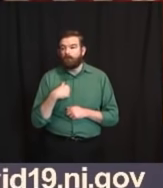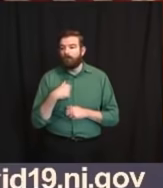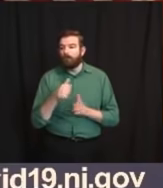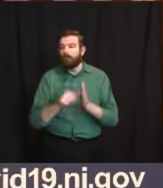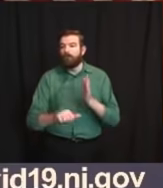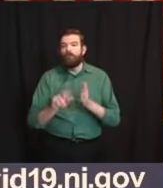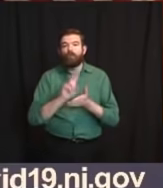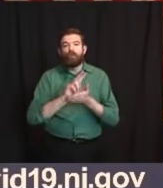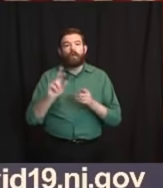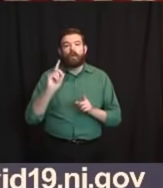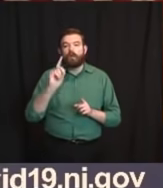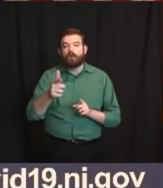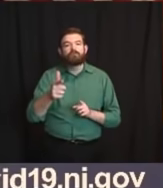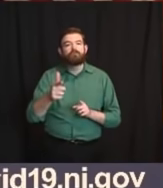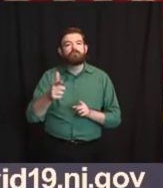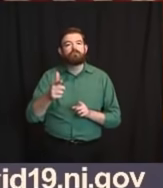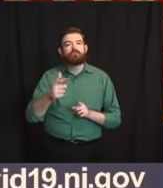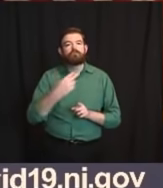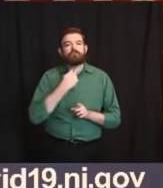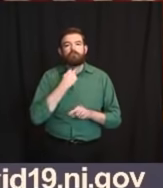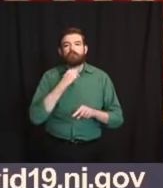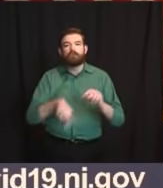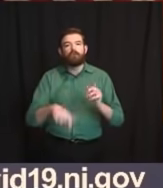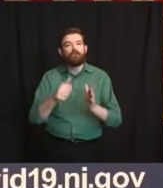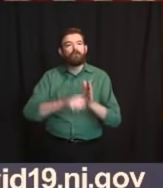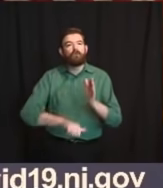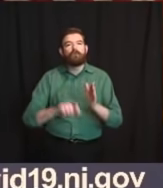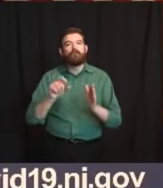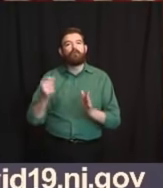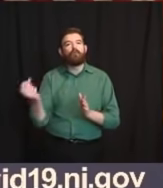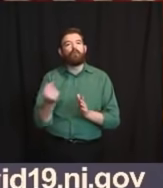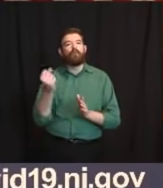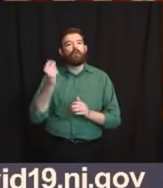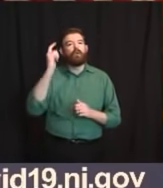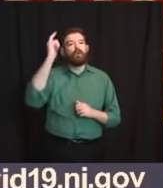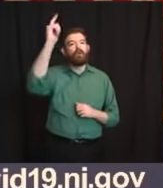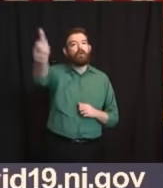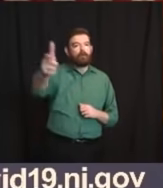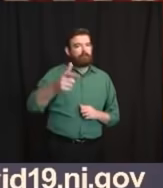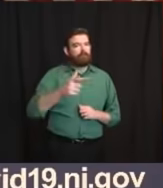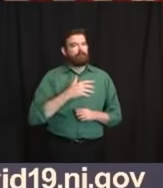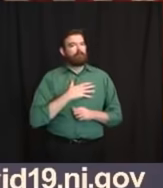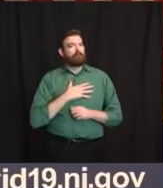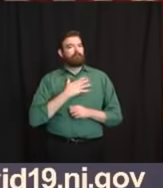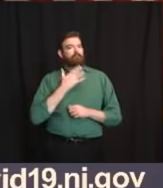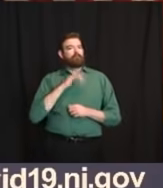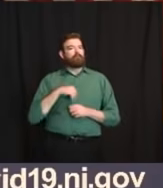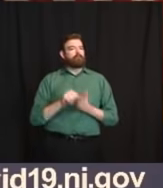elective surgery makes it sound like it's all a bunch of folks who want to get a nose job lined up.